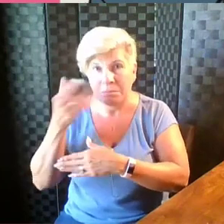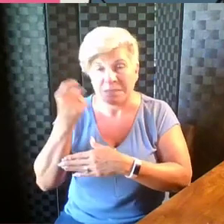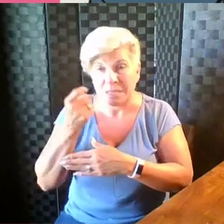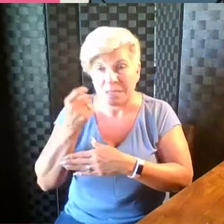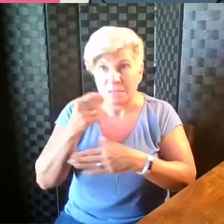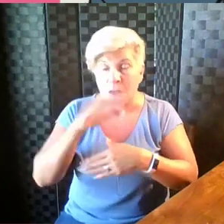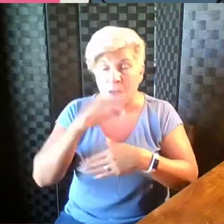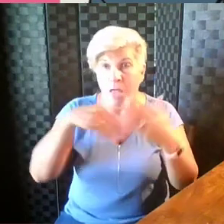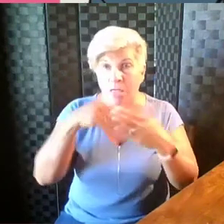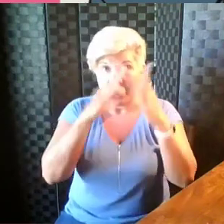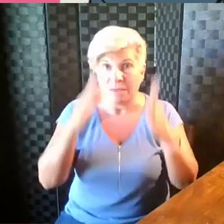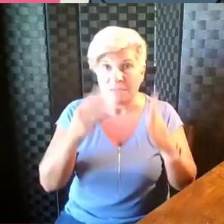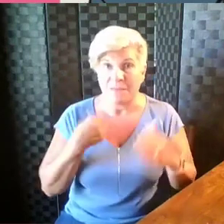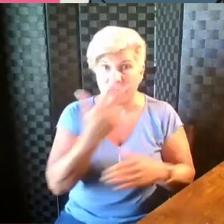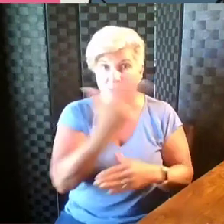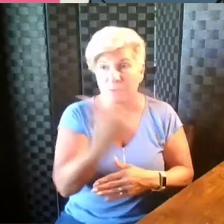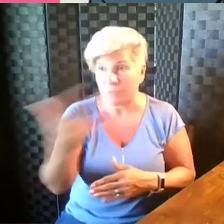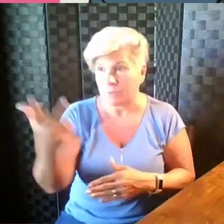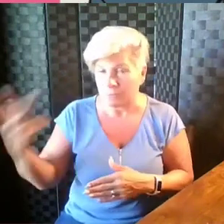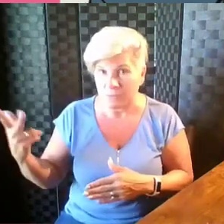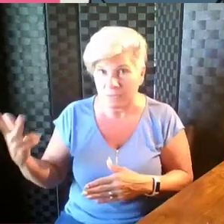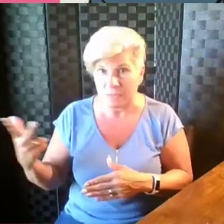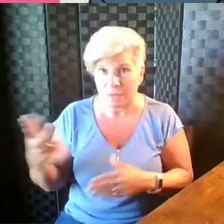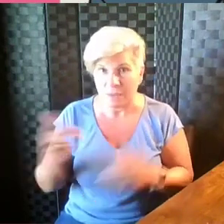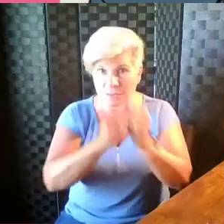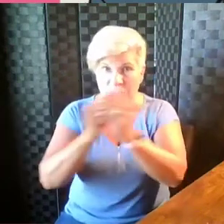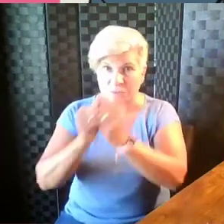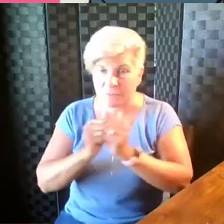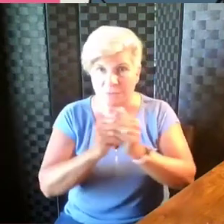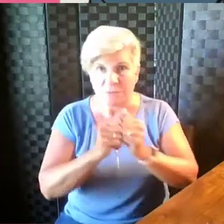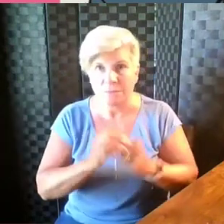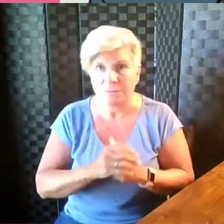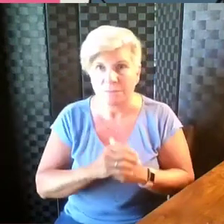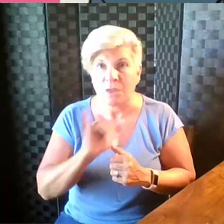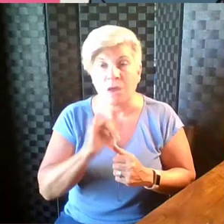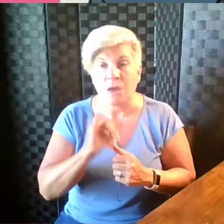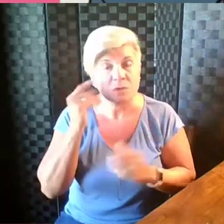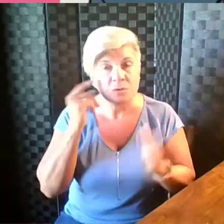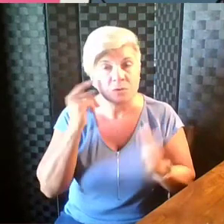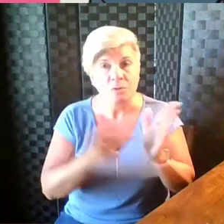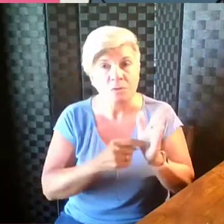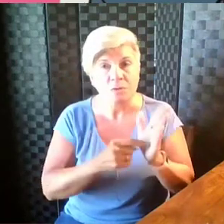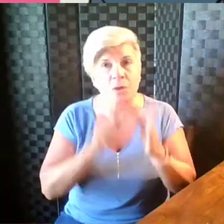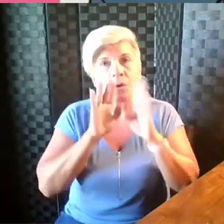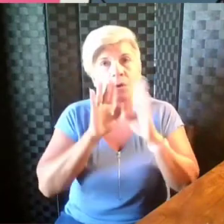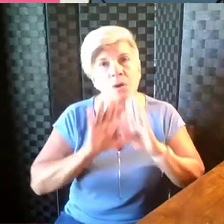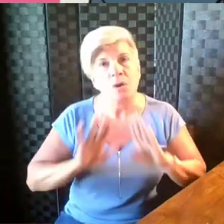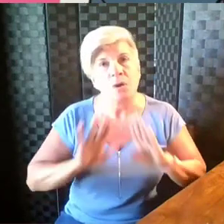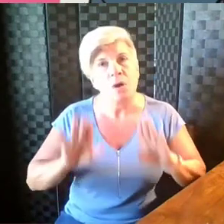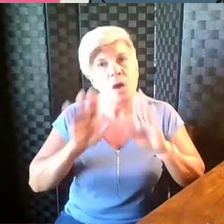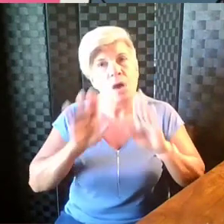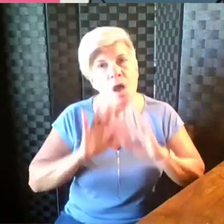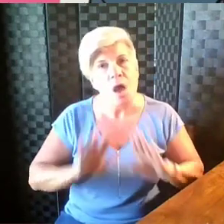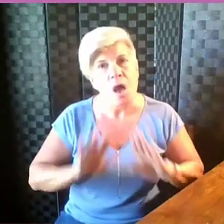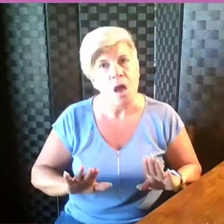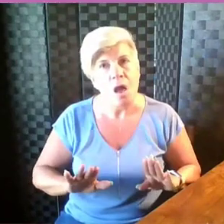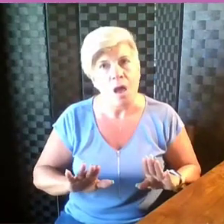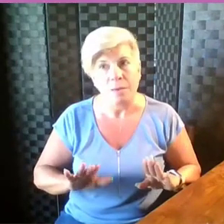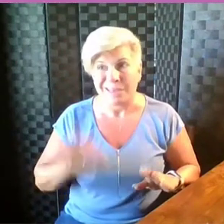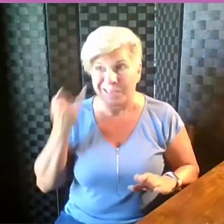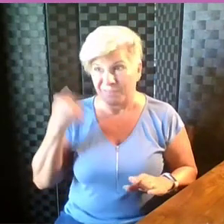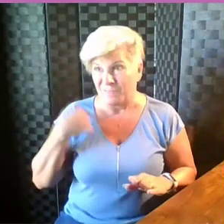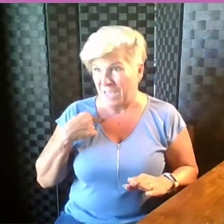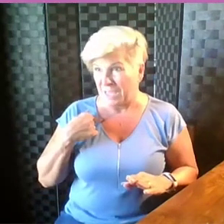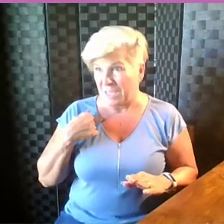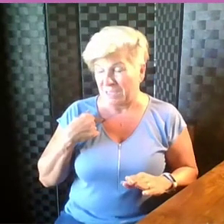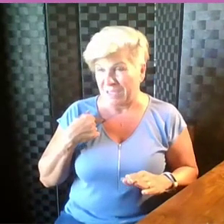was all together. I also noticed that they were calm. I don't know about you, but if I had somebody in my house that came in and I